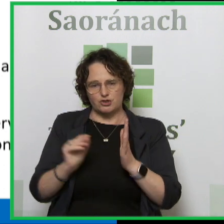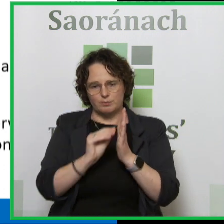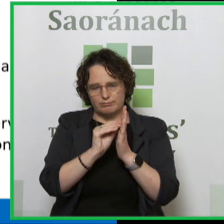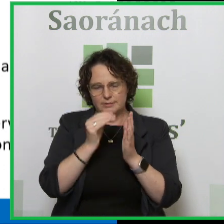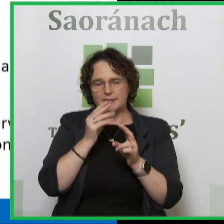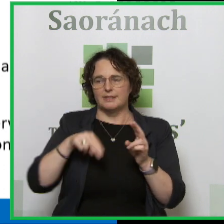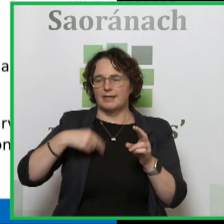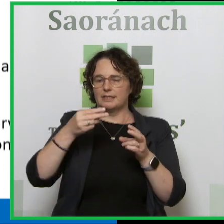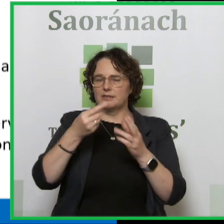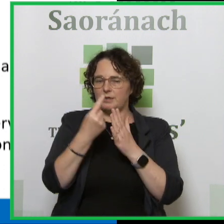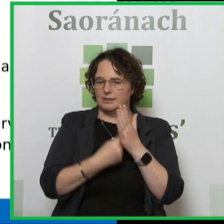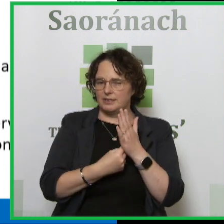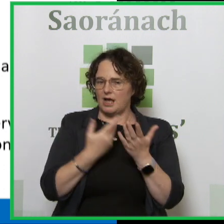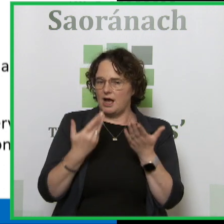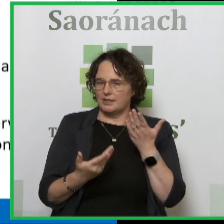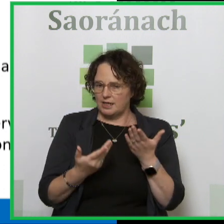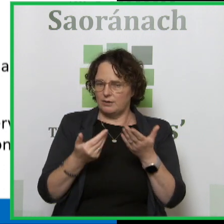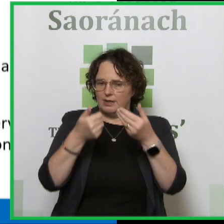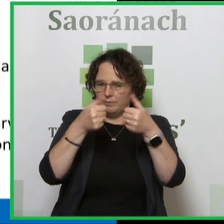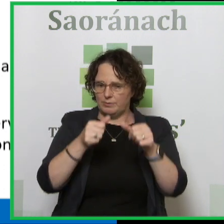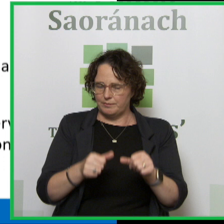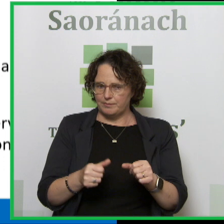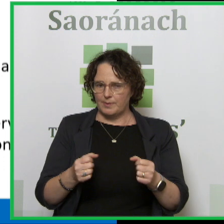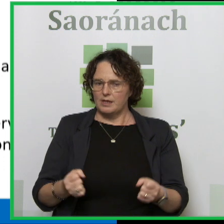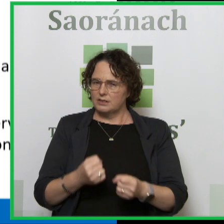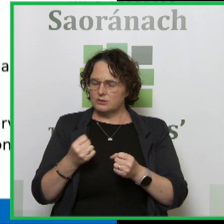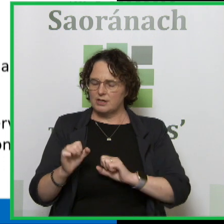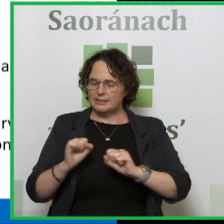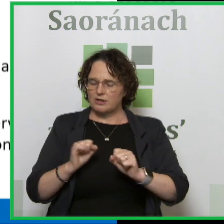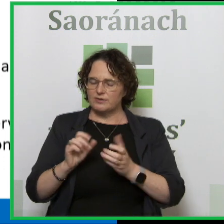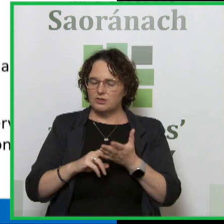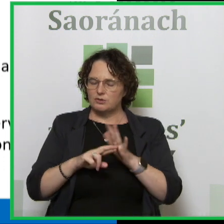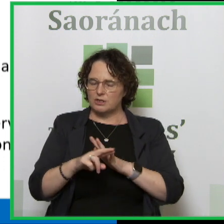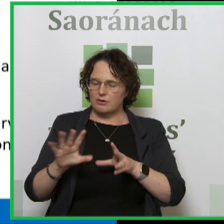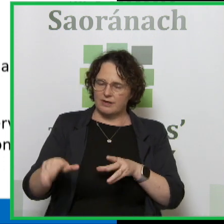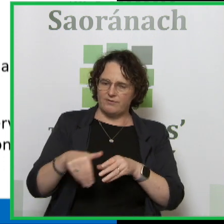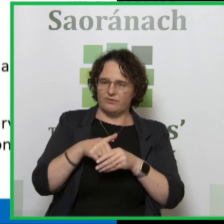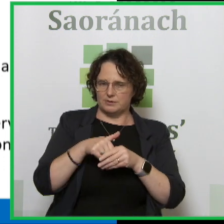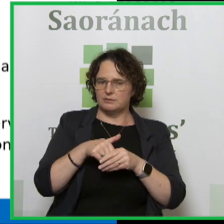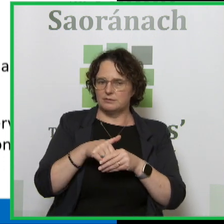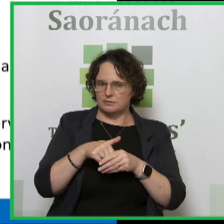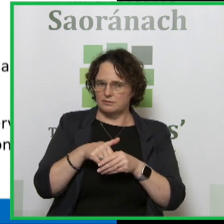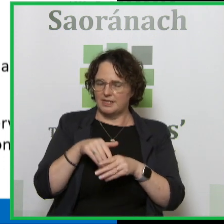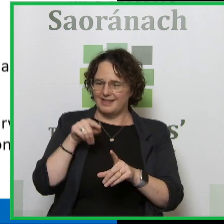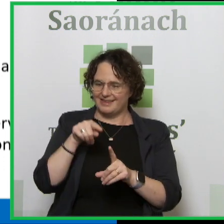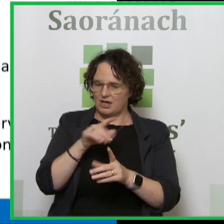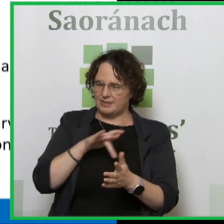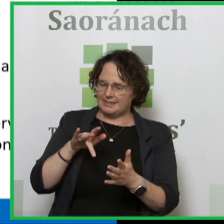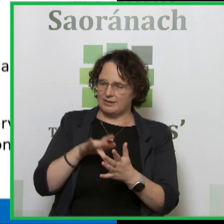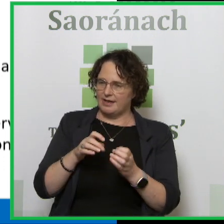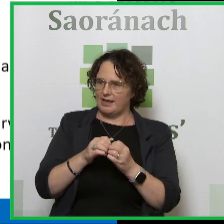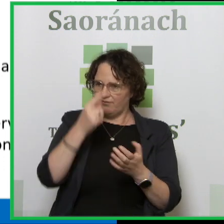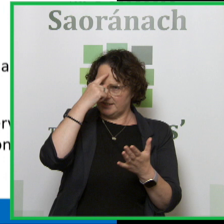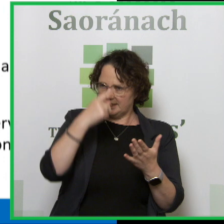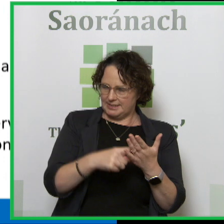how did we implement them? So we have strong service user involvement at all levels. Service users are front and centre of every decision